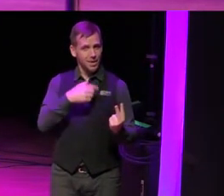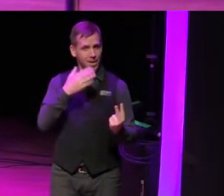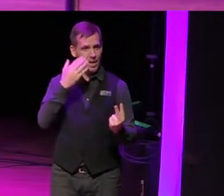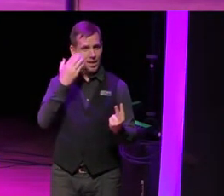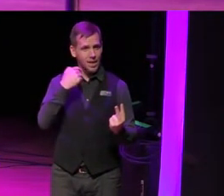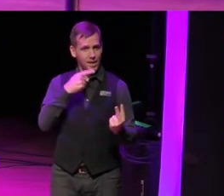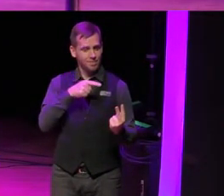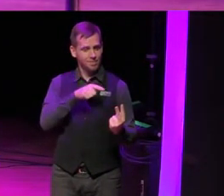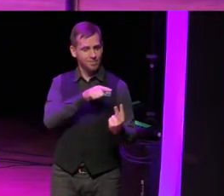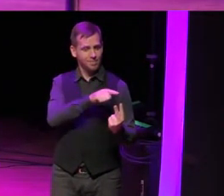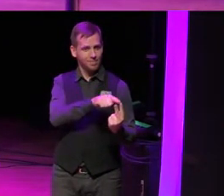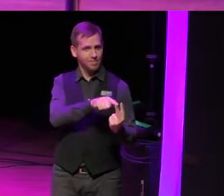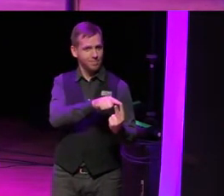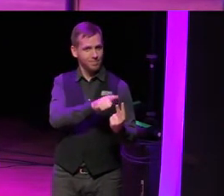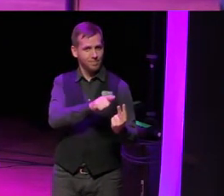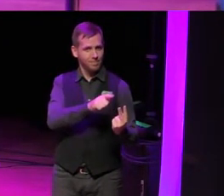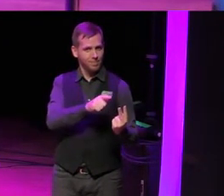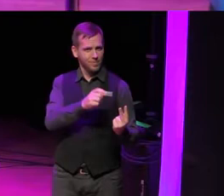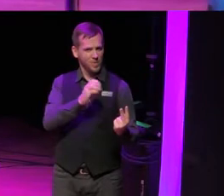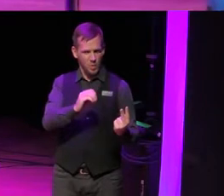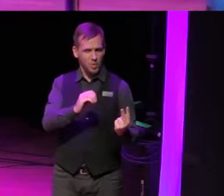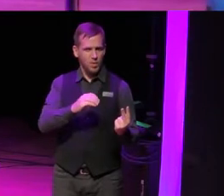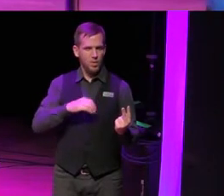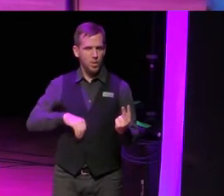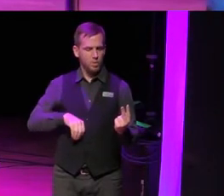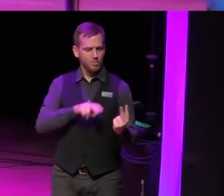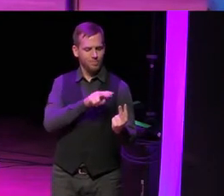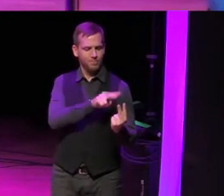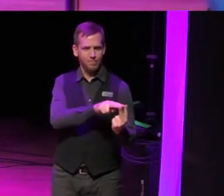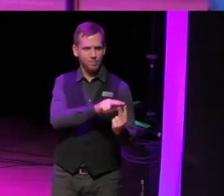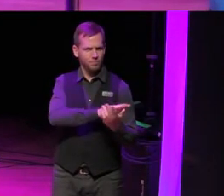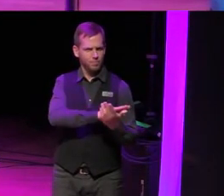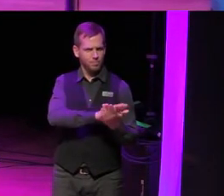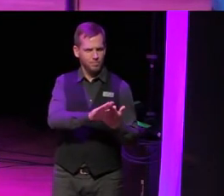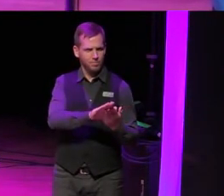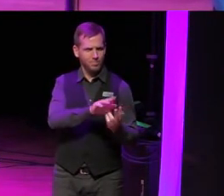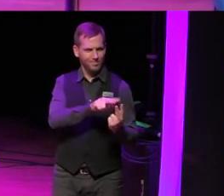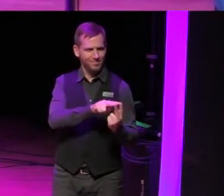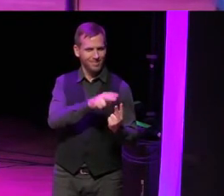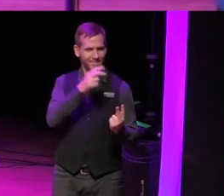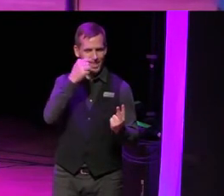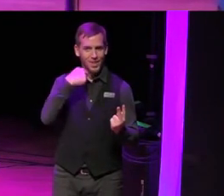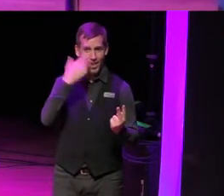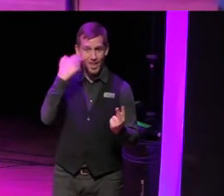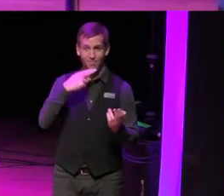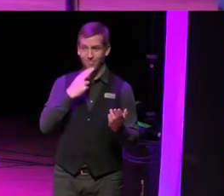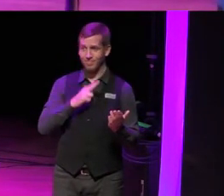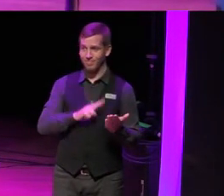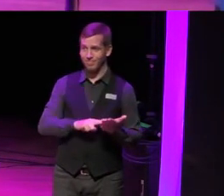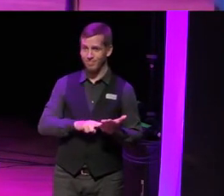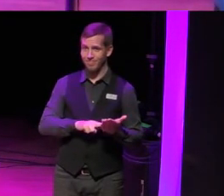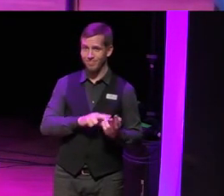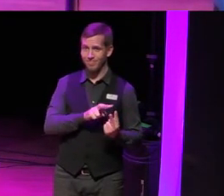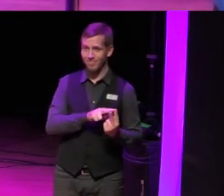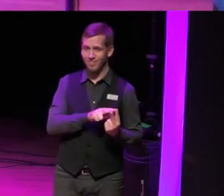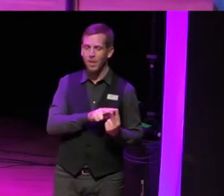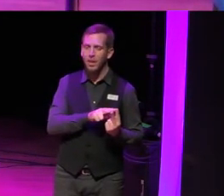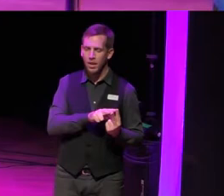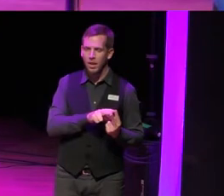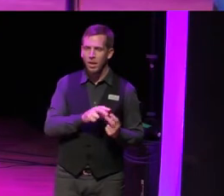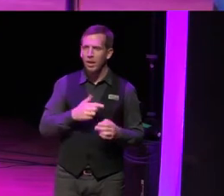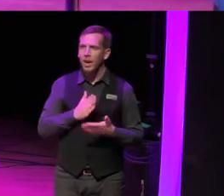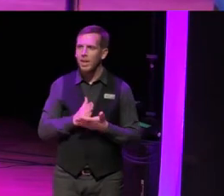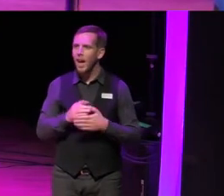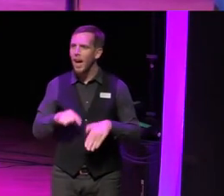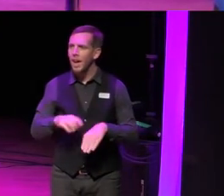a single corrupt bone in those politicians' bodies. And I'm certain that in